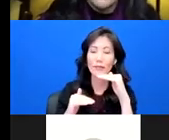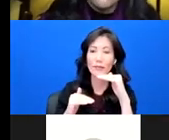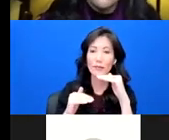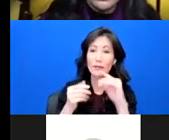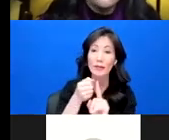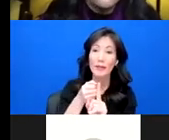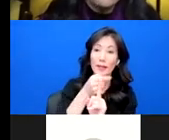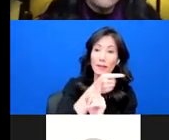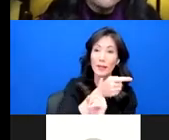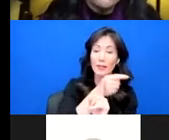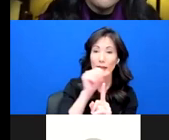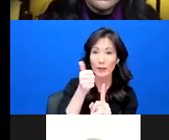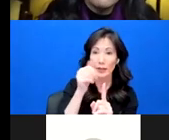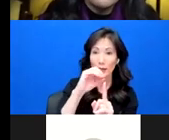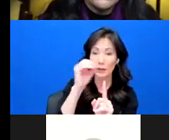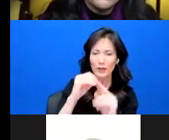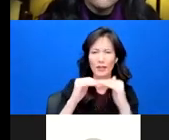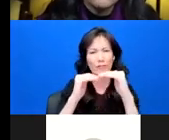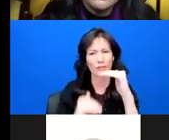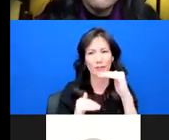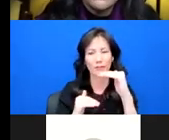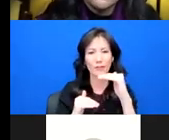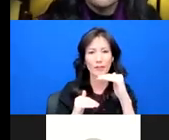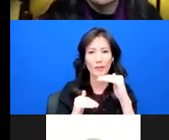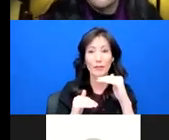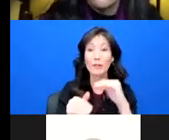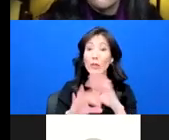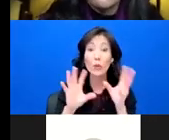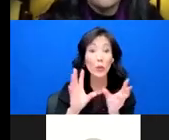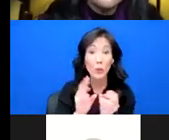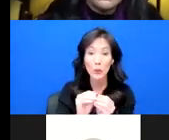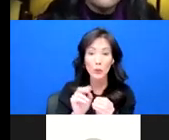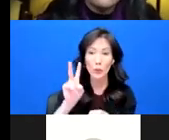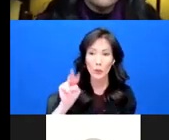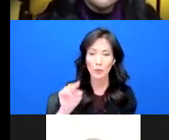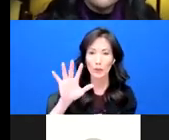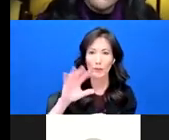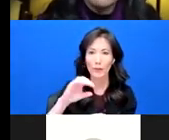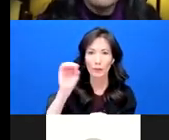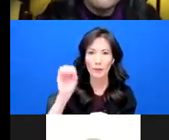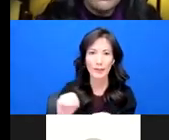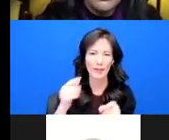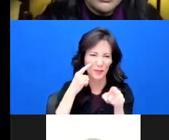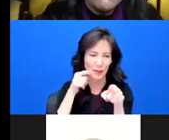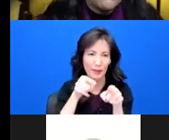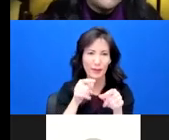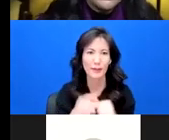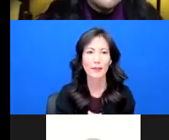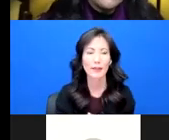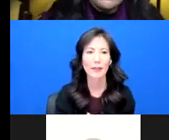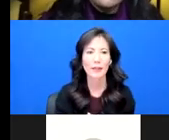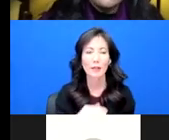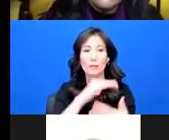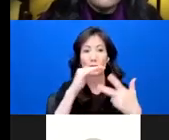of 10%. We also have the total plan deviation of 2.5% for this plan. And we'll go to the